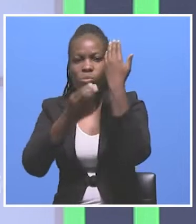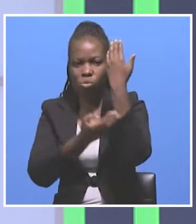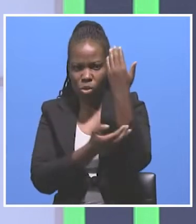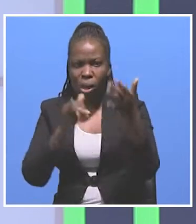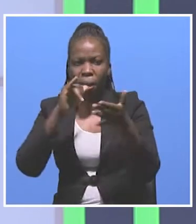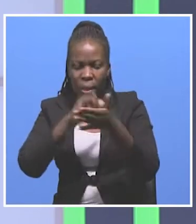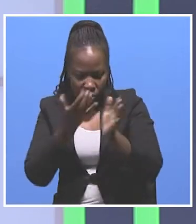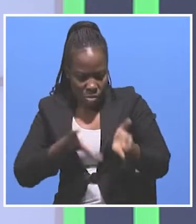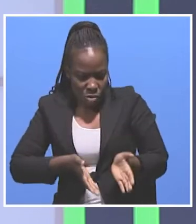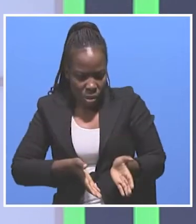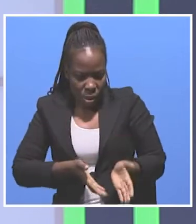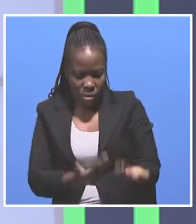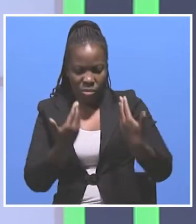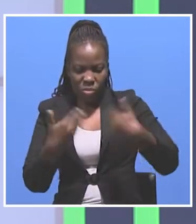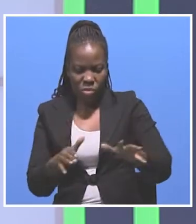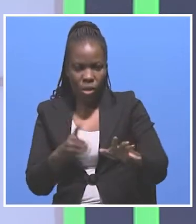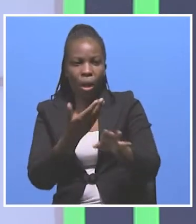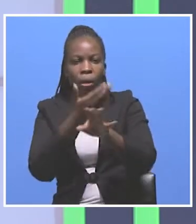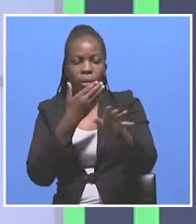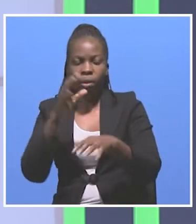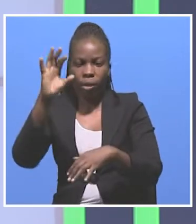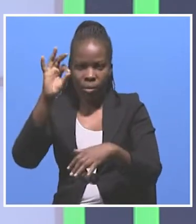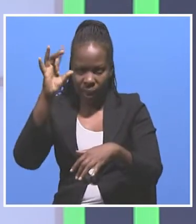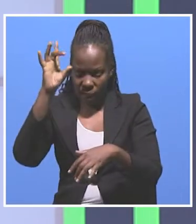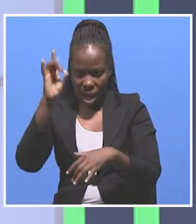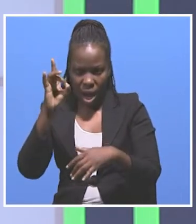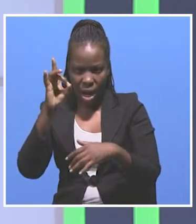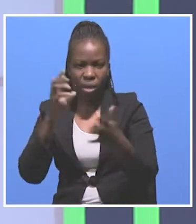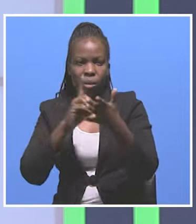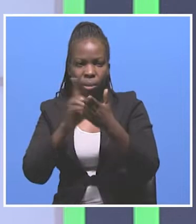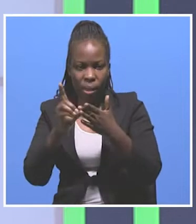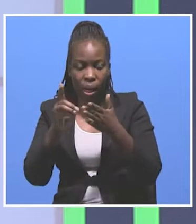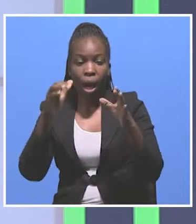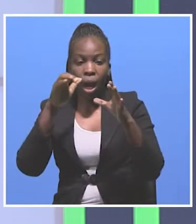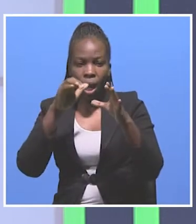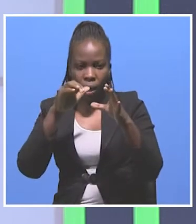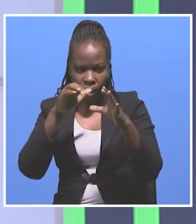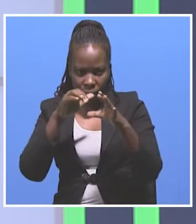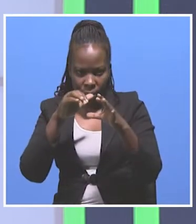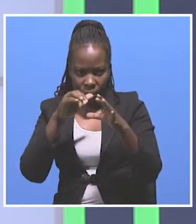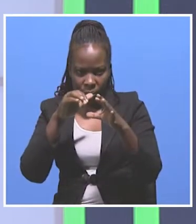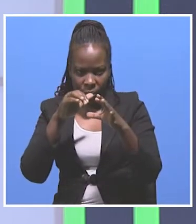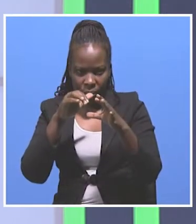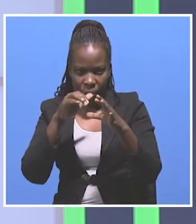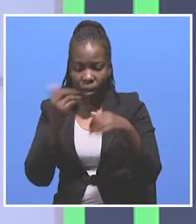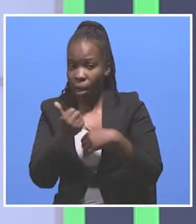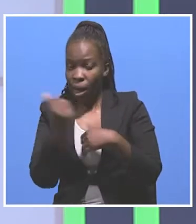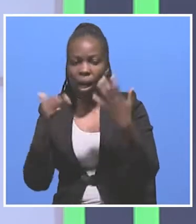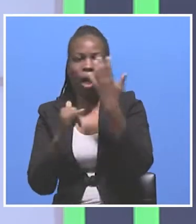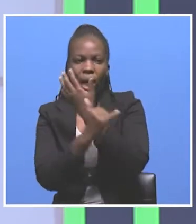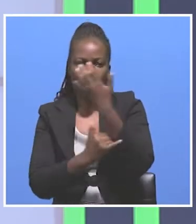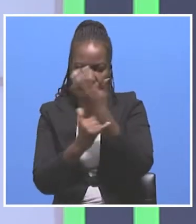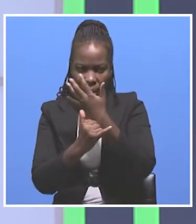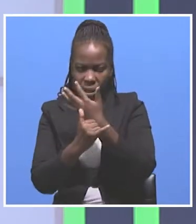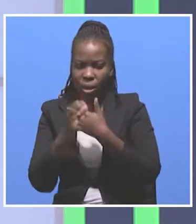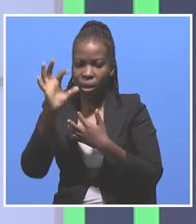that comes out before 28 weeks in our setup, in Japan it's 22 weeks. Mm-hmm. In USA and UK it's